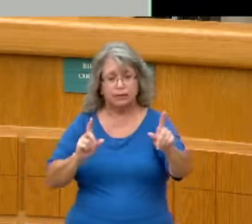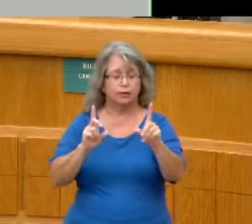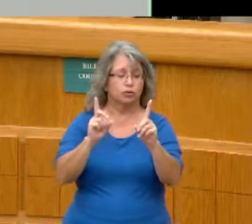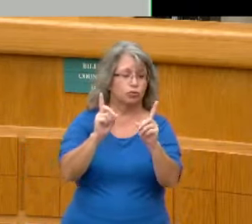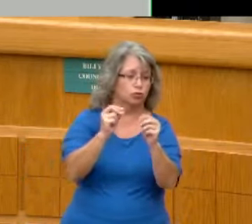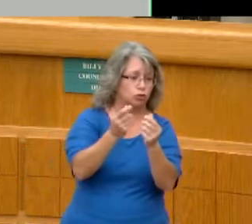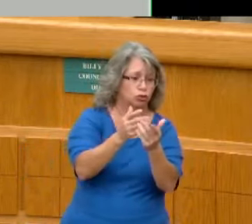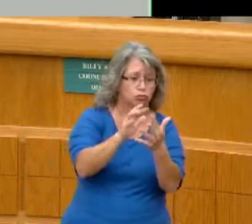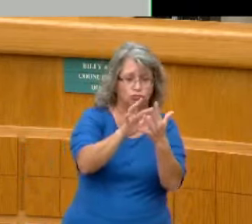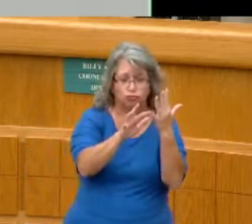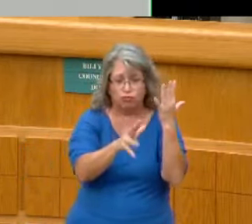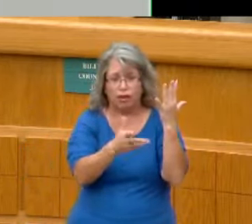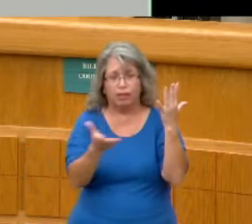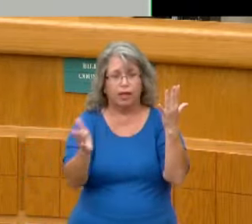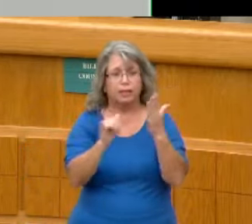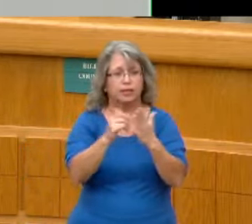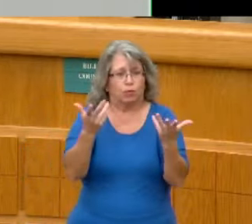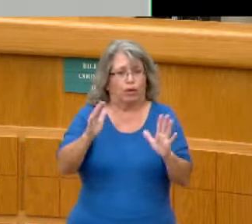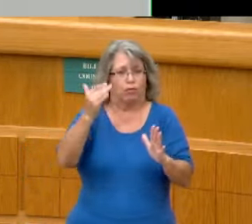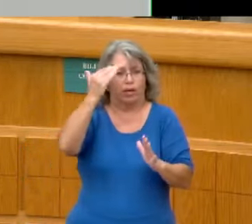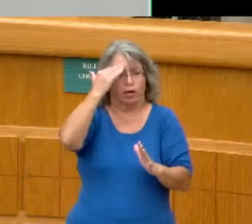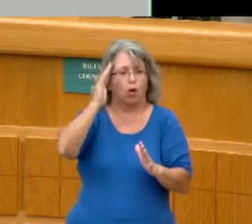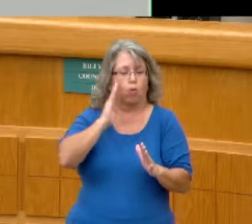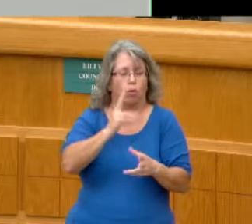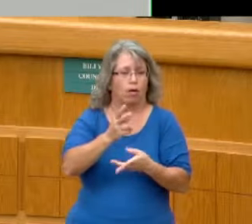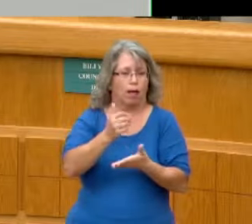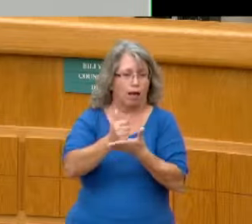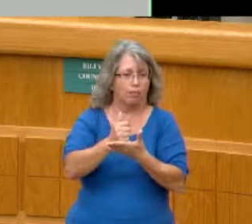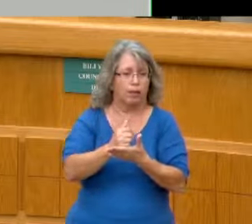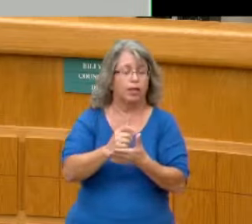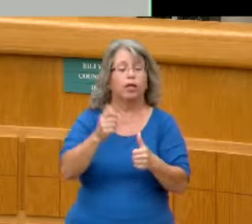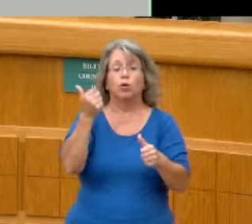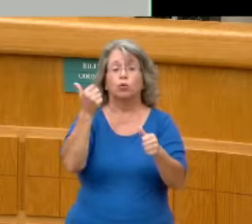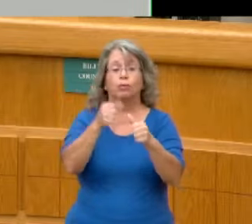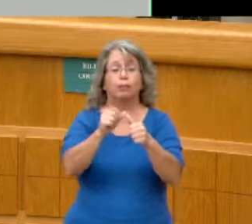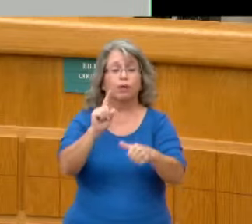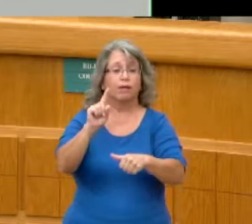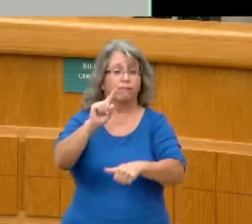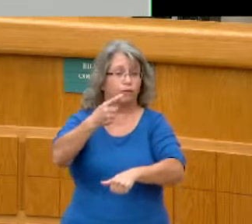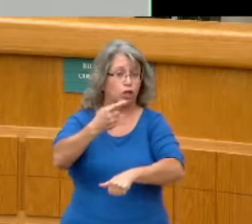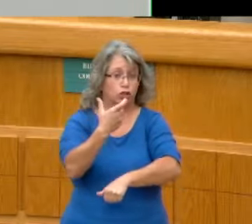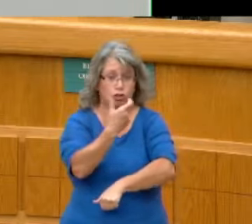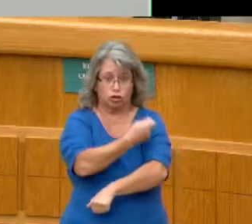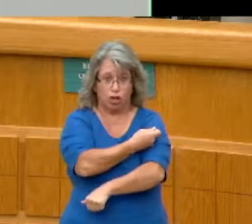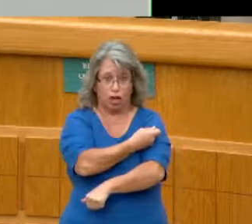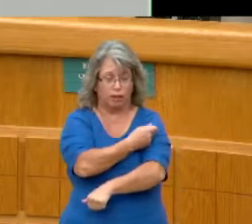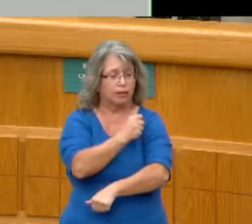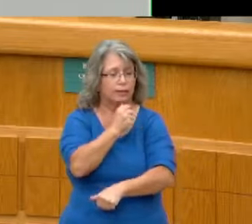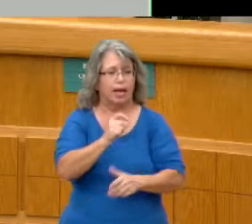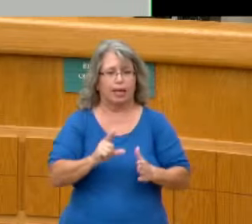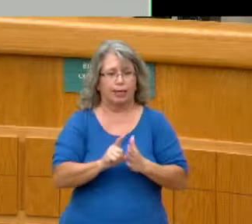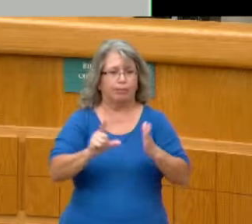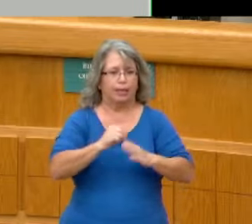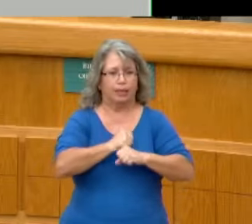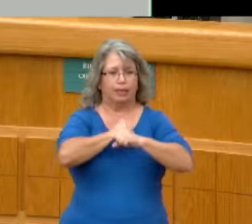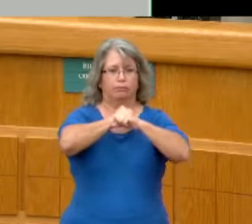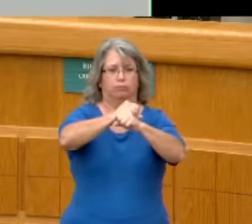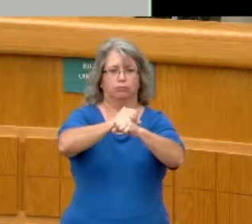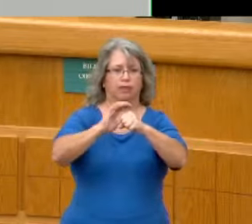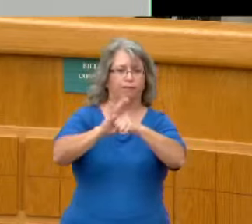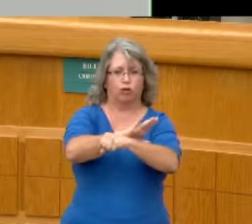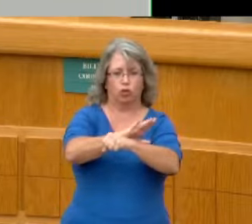get vaccinated. Remember, after your first shot, you're not immediately immune. It takes a good bit of time. If you get the messenger